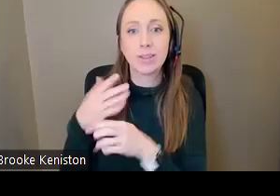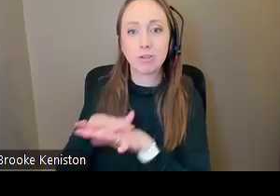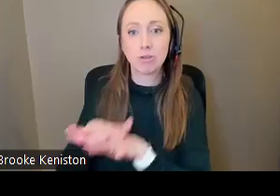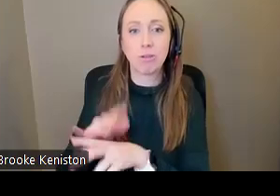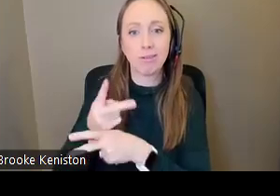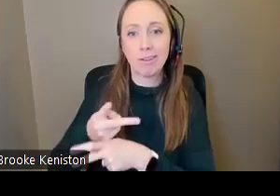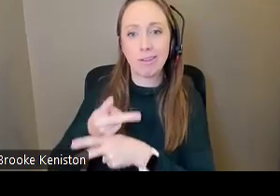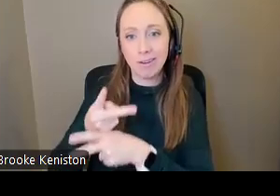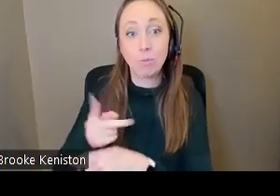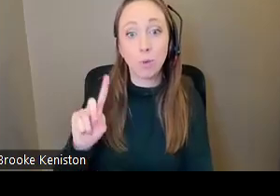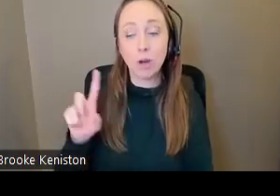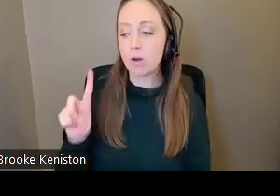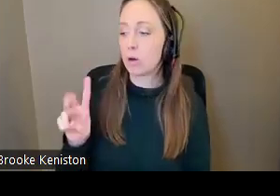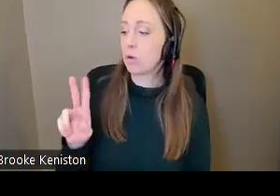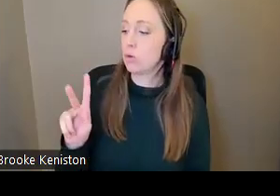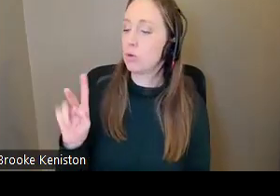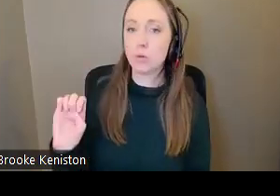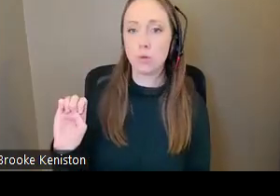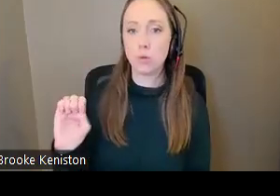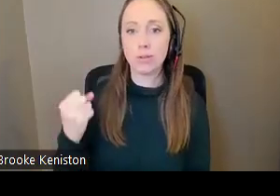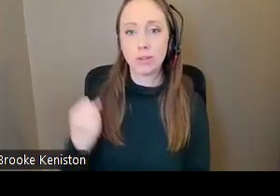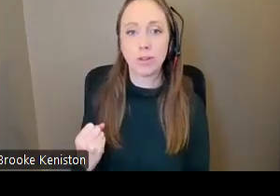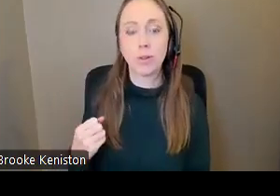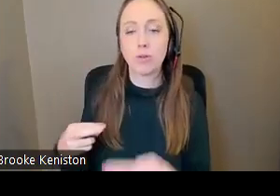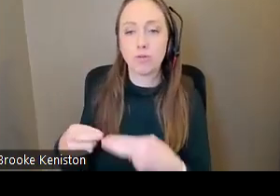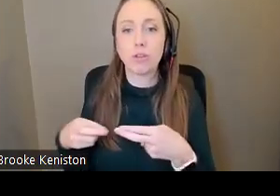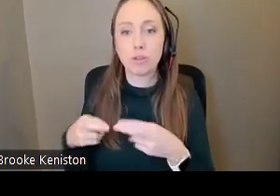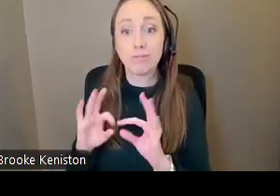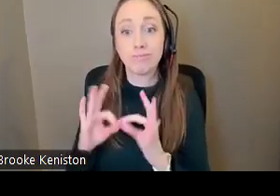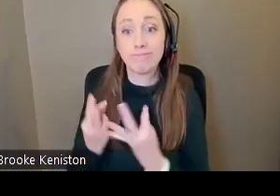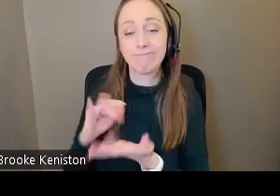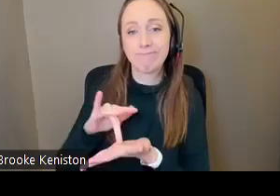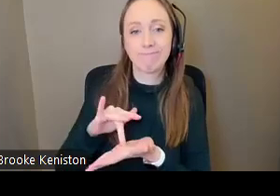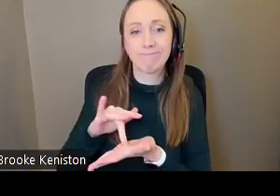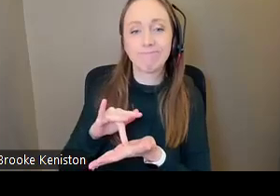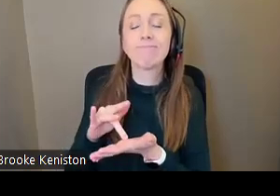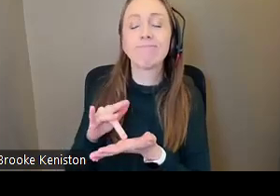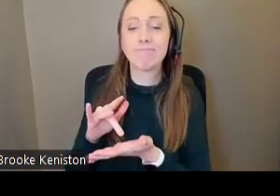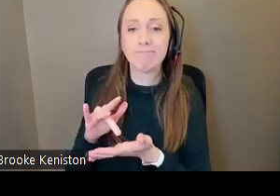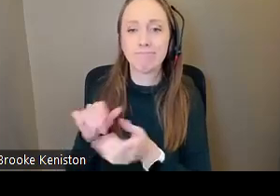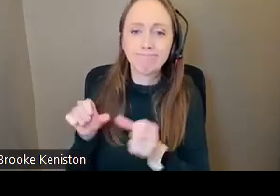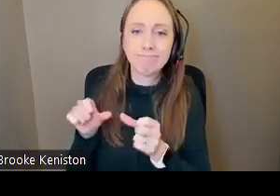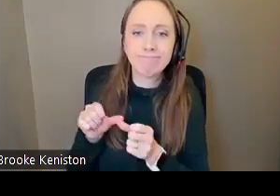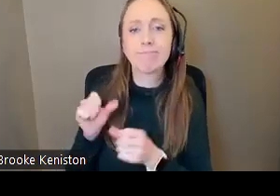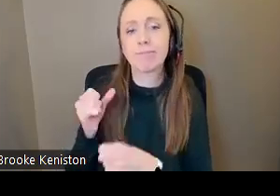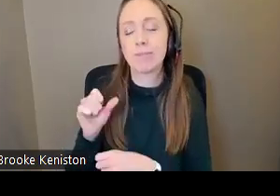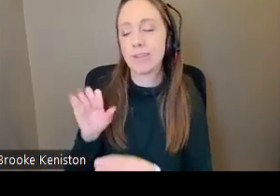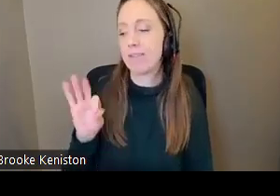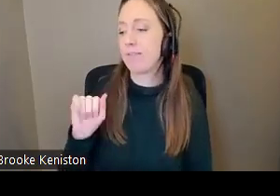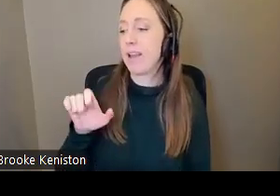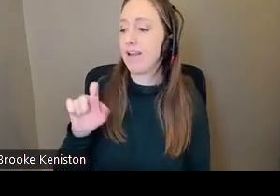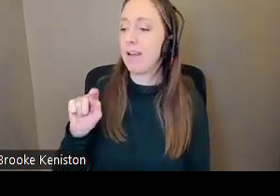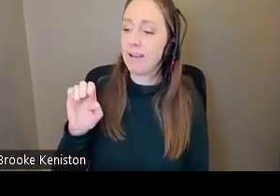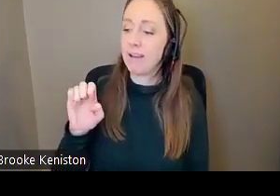Duke's Southern Region AHEC at the Family Medicine Residency in Fayetteville, North Carolina. Dr. George is now